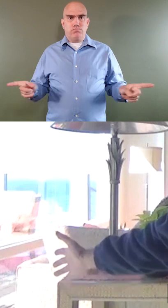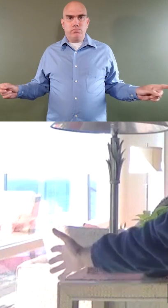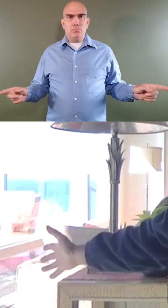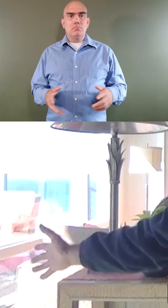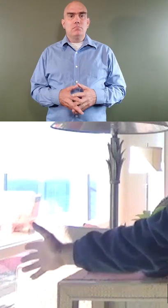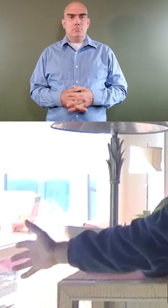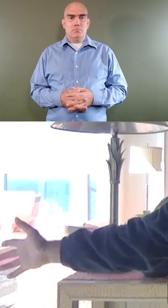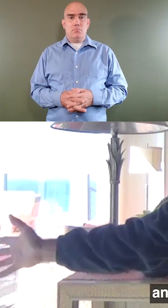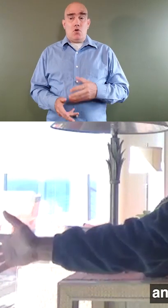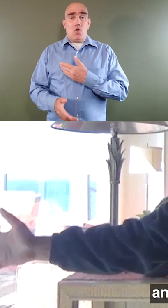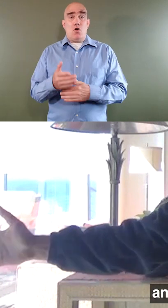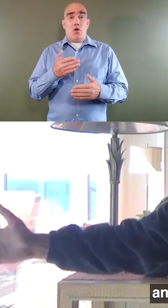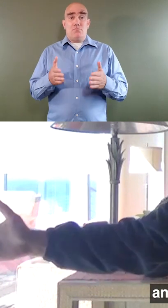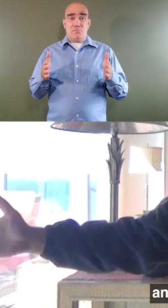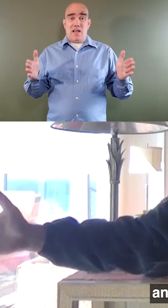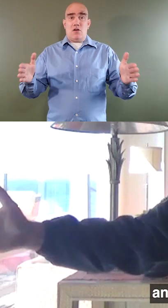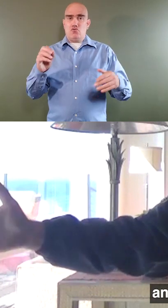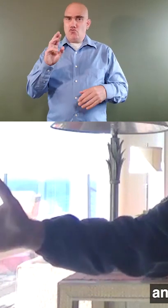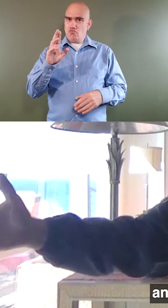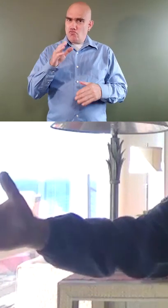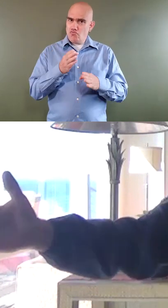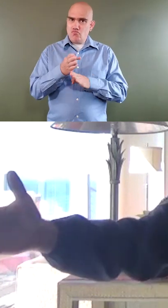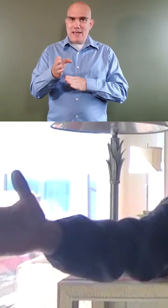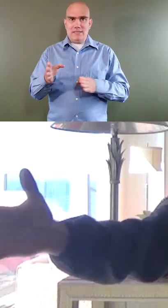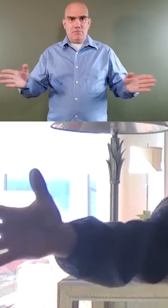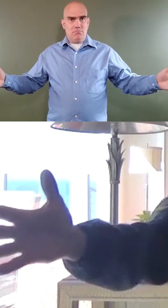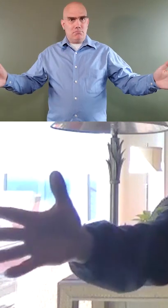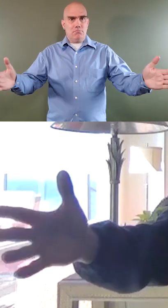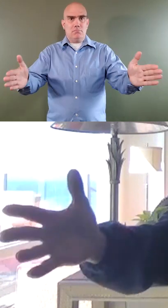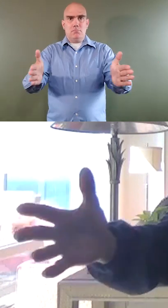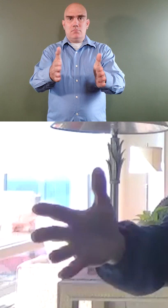Arms stretched out straight, and then collapse, arms straight.